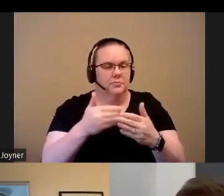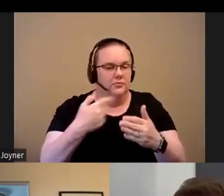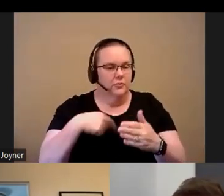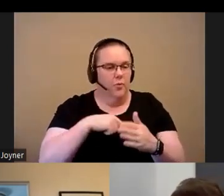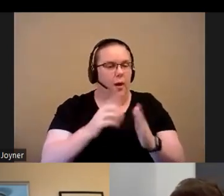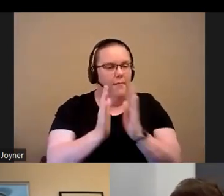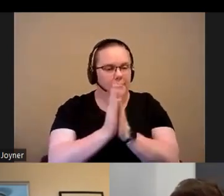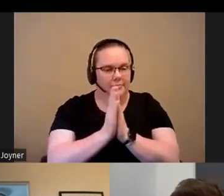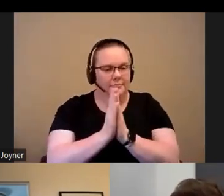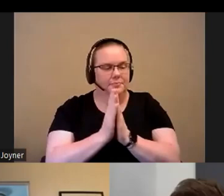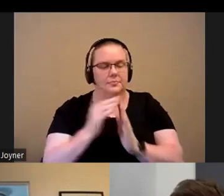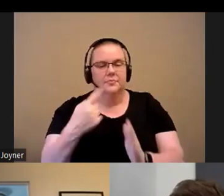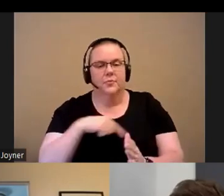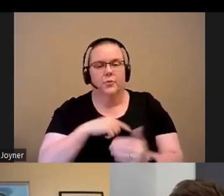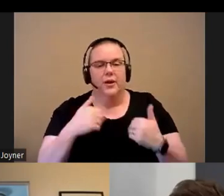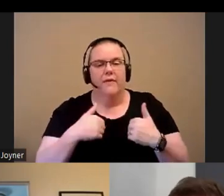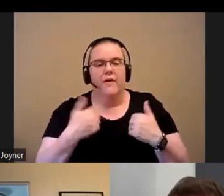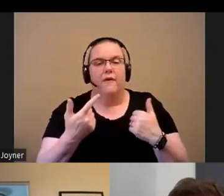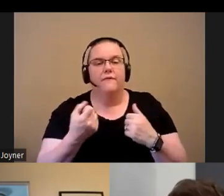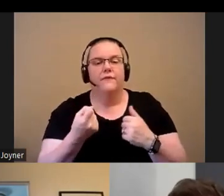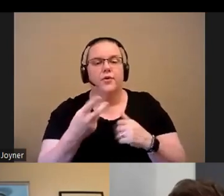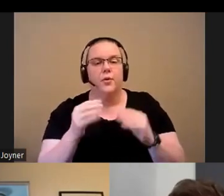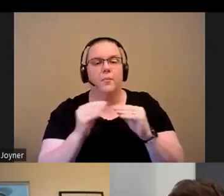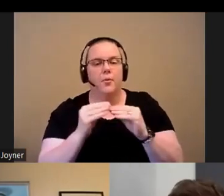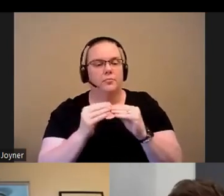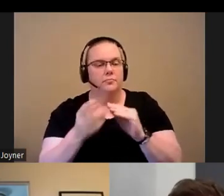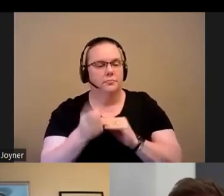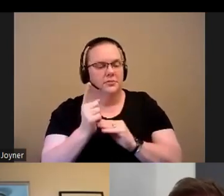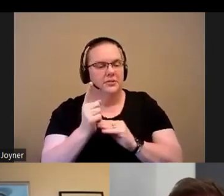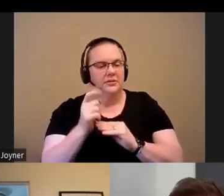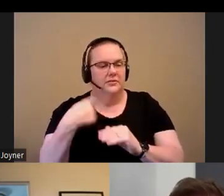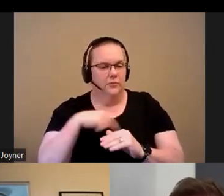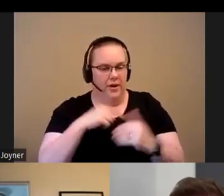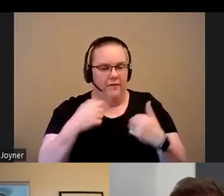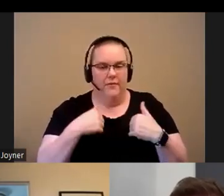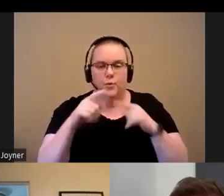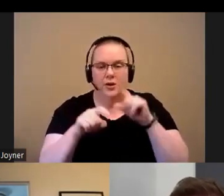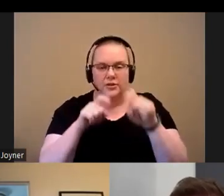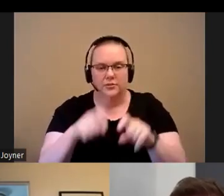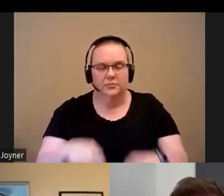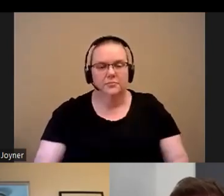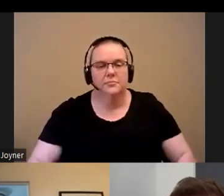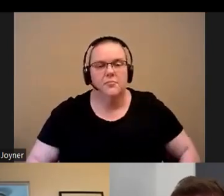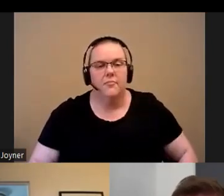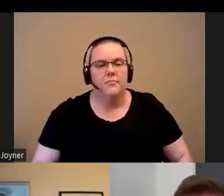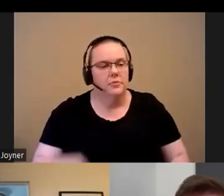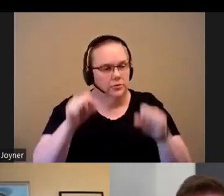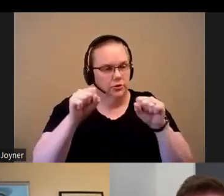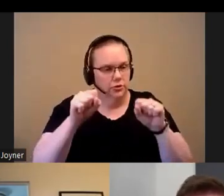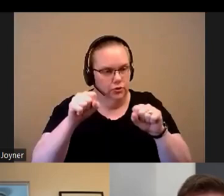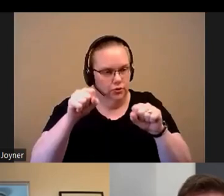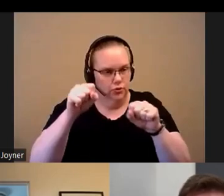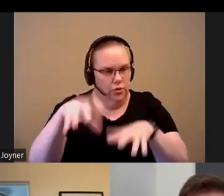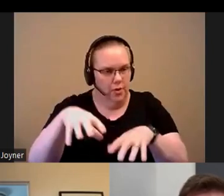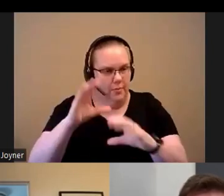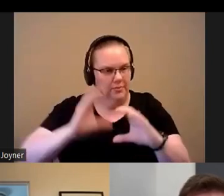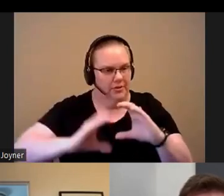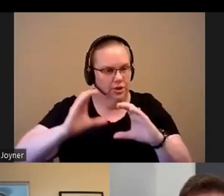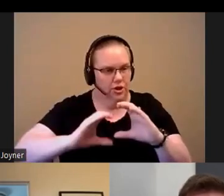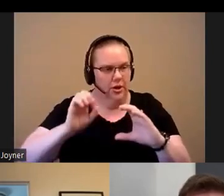Boo is saying we have a few more minutes if there are questions. Are there any other questions? Drop them in the chat or shout them out if you